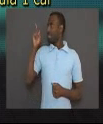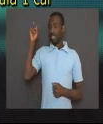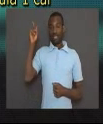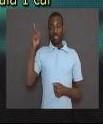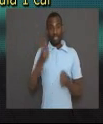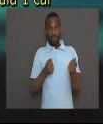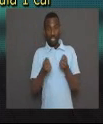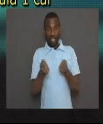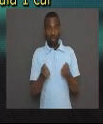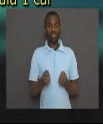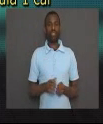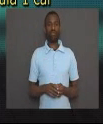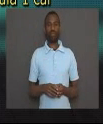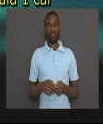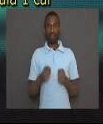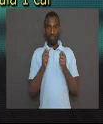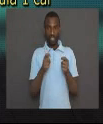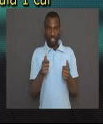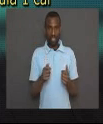speed of the vehicle.